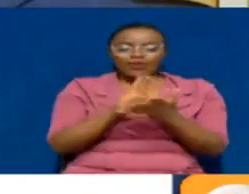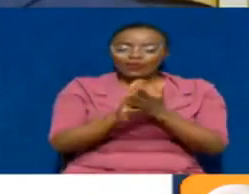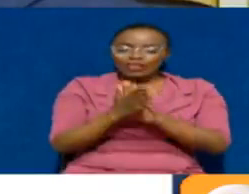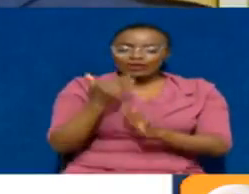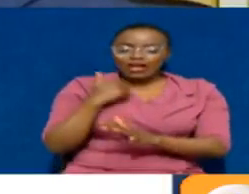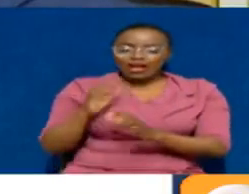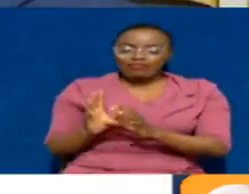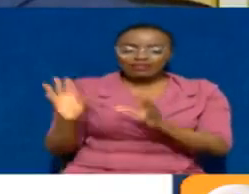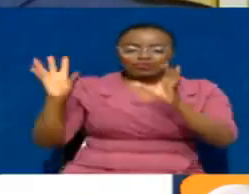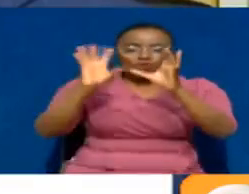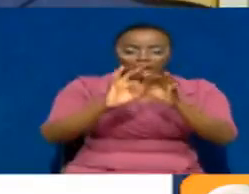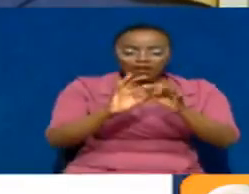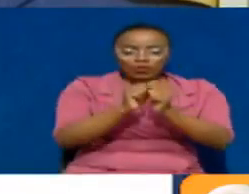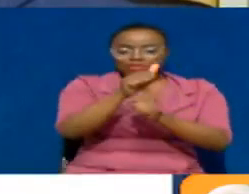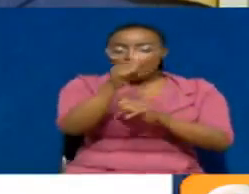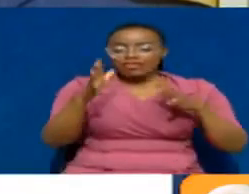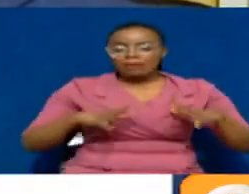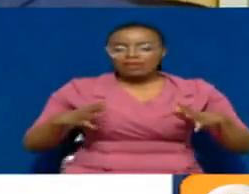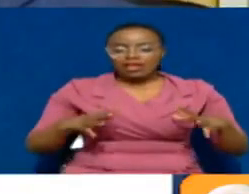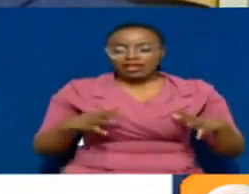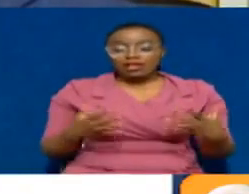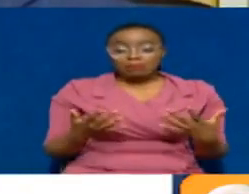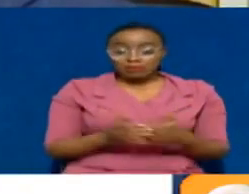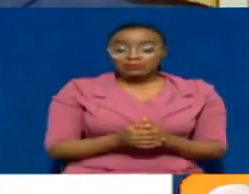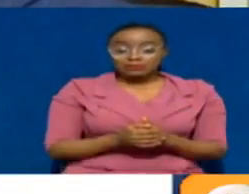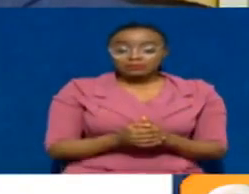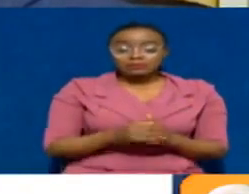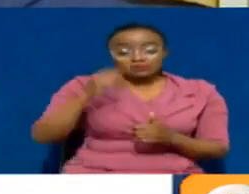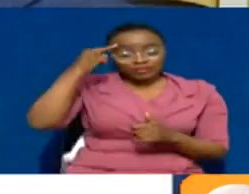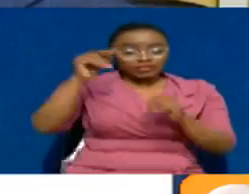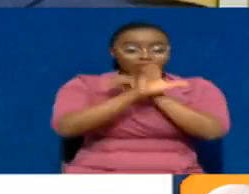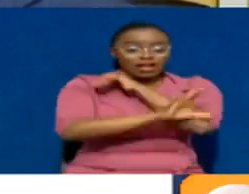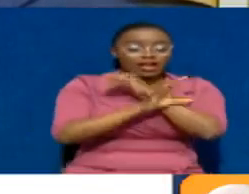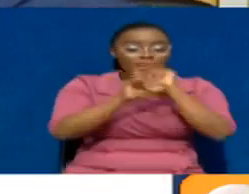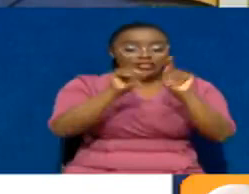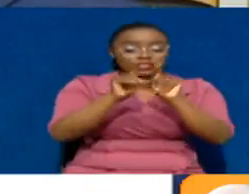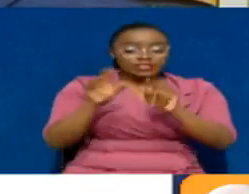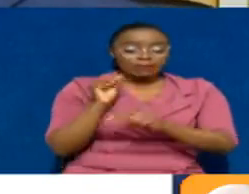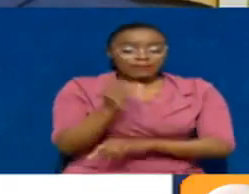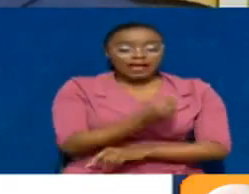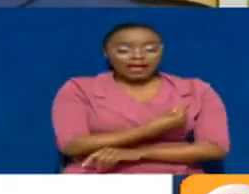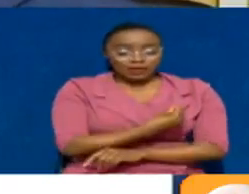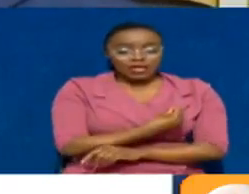without combining with others. And I think for a country like ours,